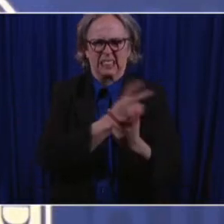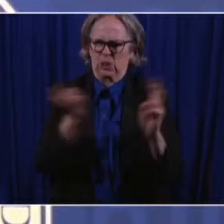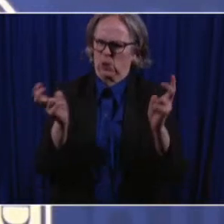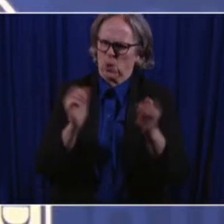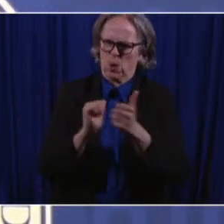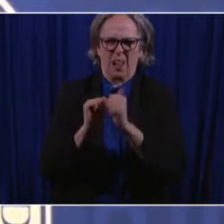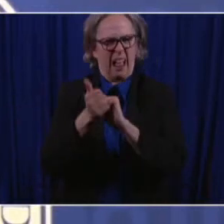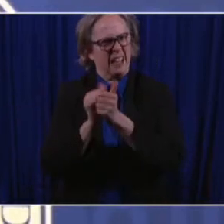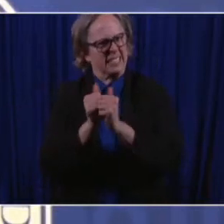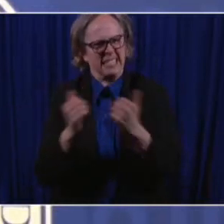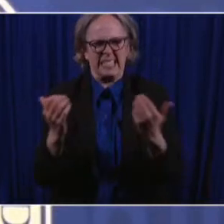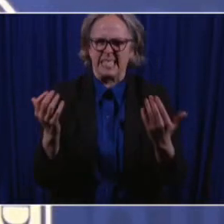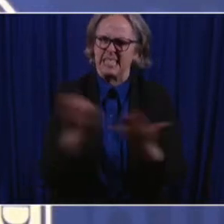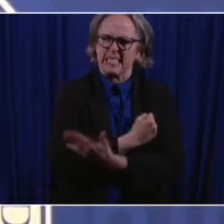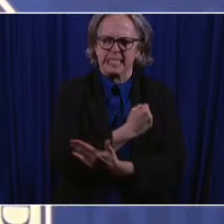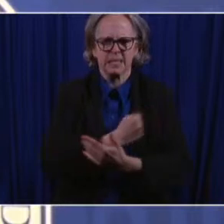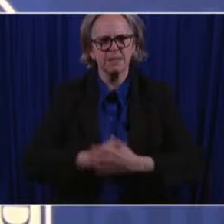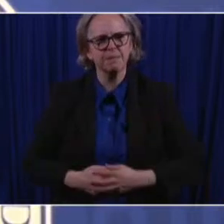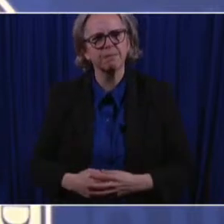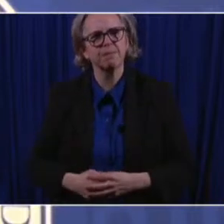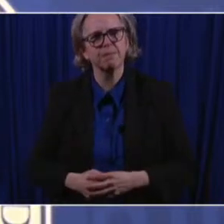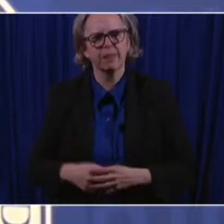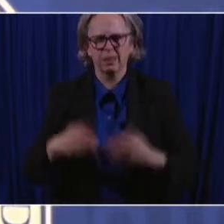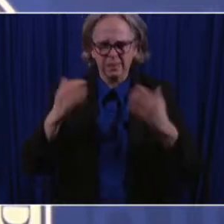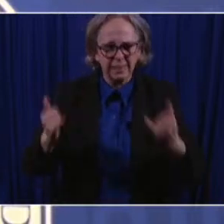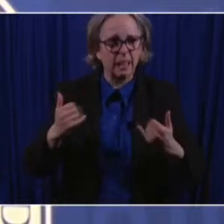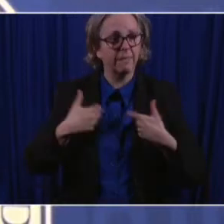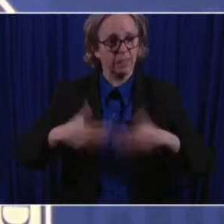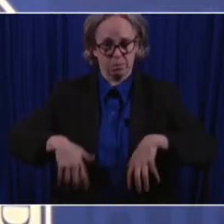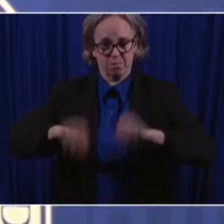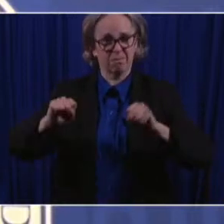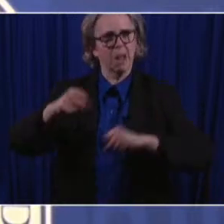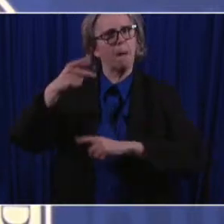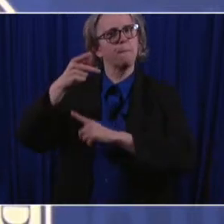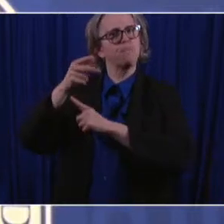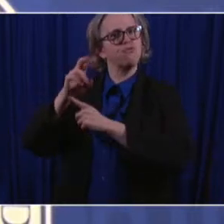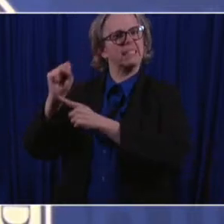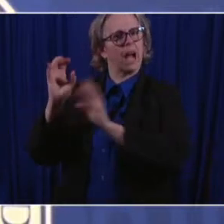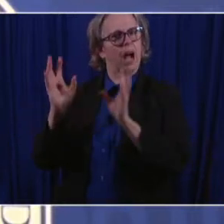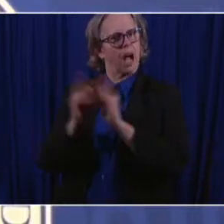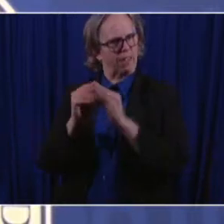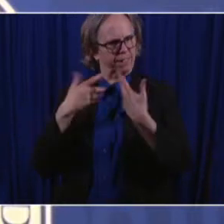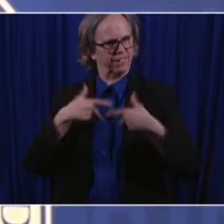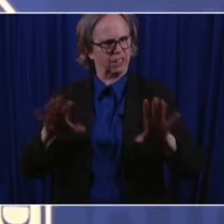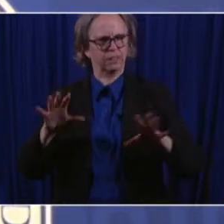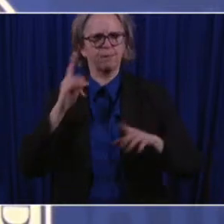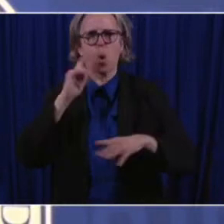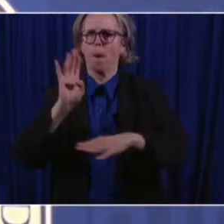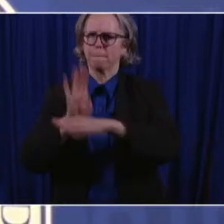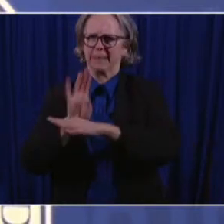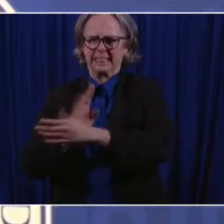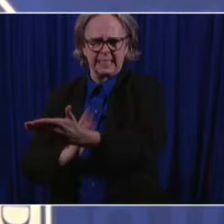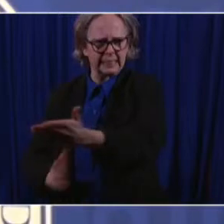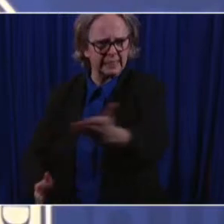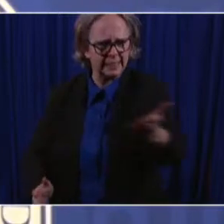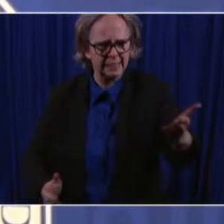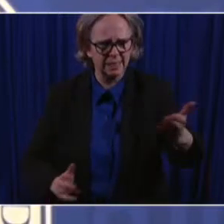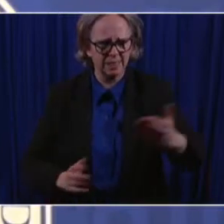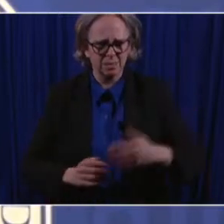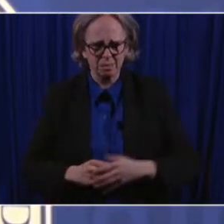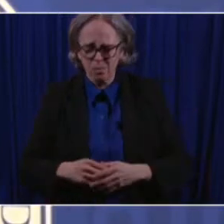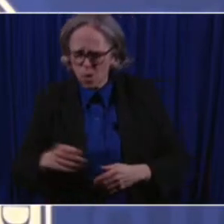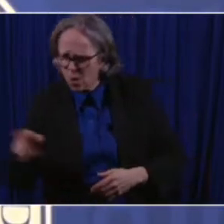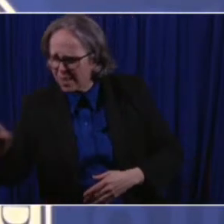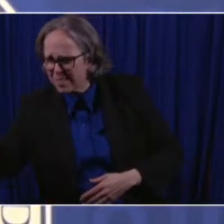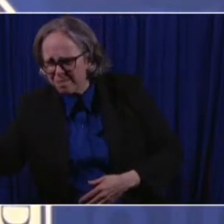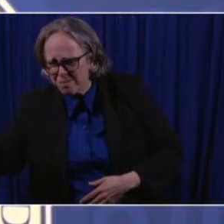press conference earlier today about our businesses. As you've mentioned, and I don't want to say directed, but you've highly suggested to make